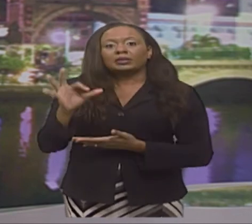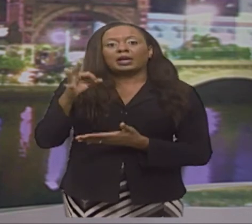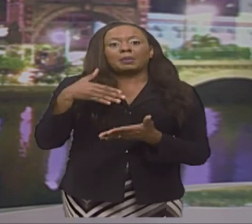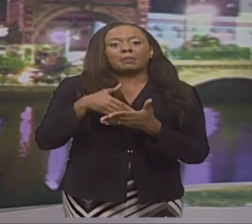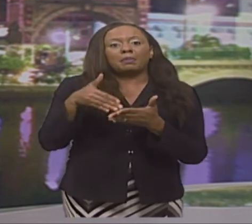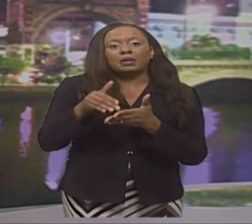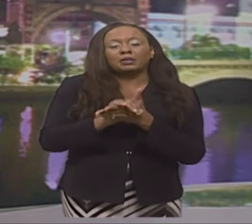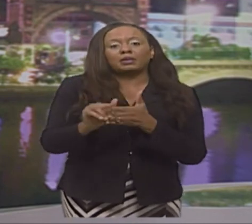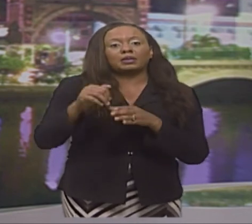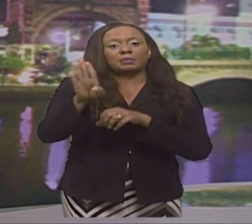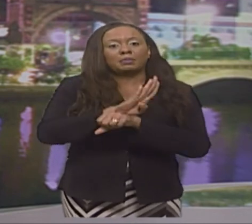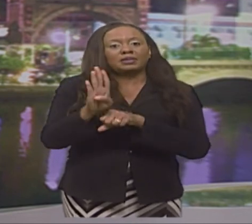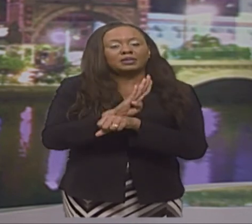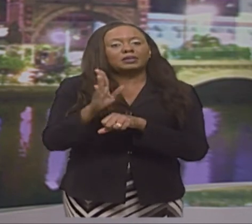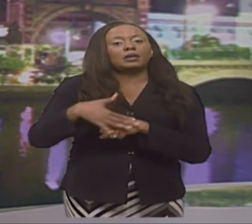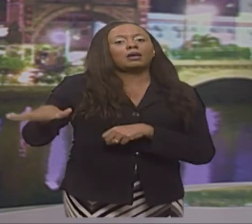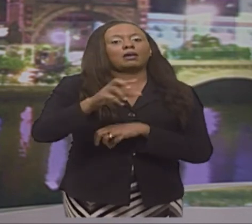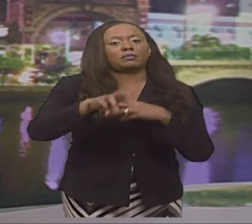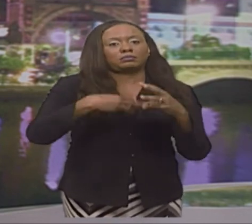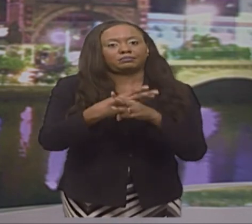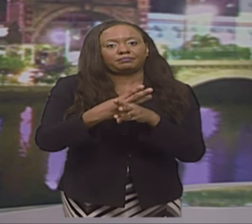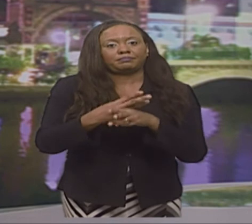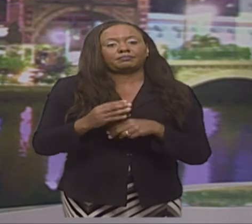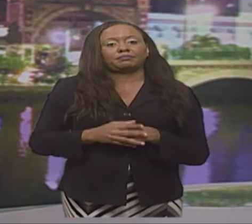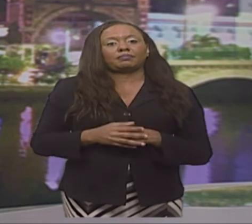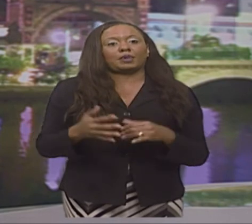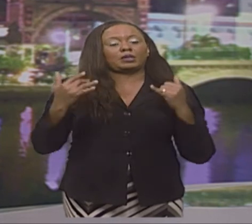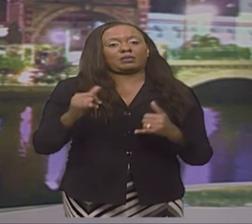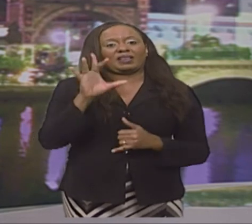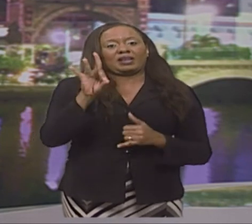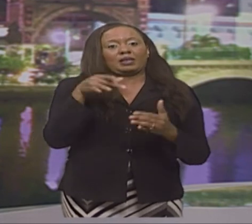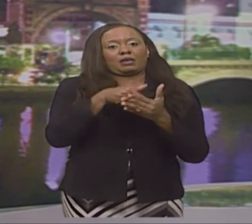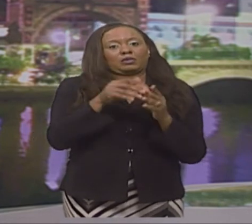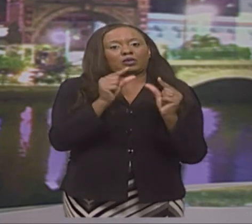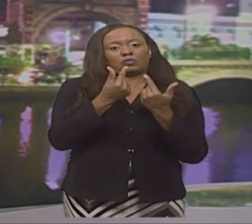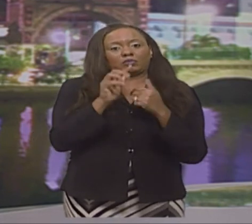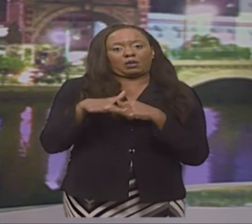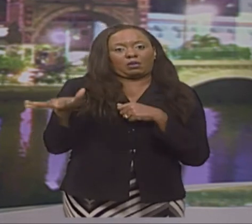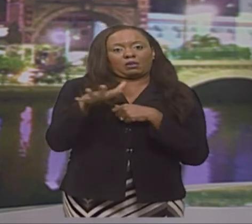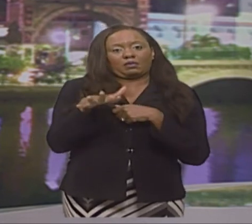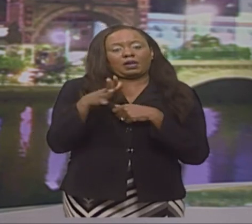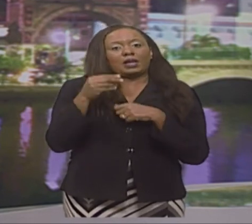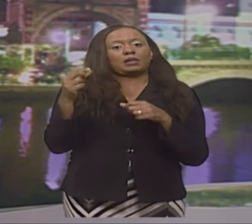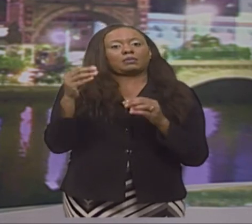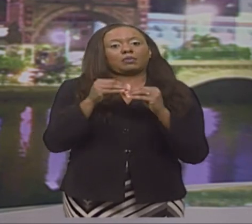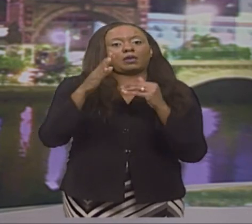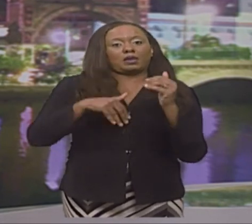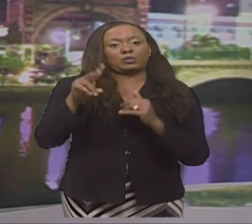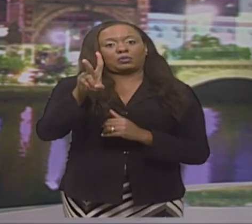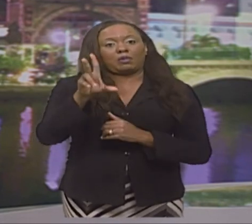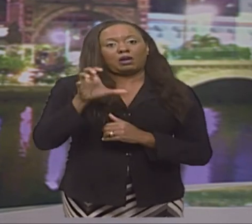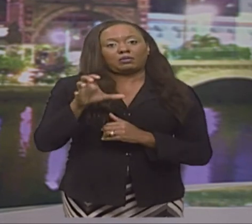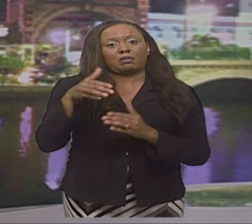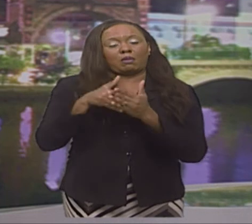business. He says today the BNI has over 8,000 chapters and more than 200,000 members worldwide. BNI